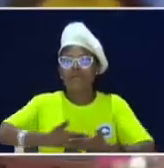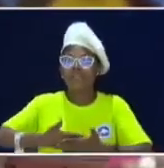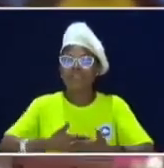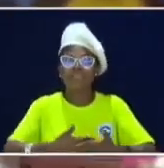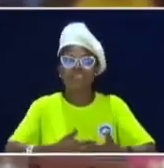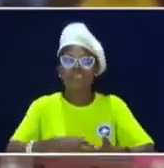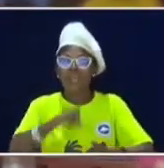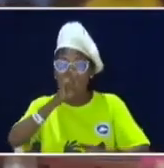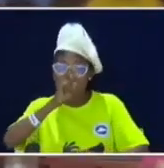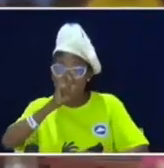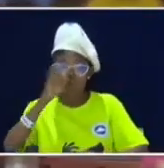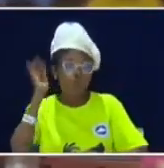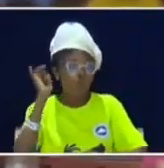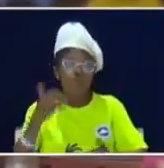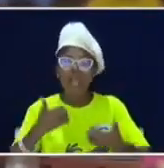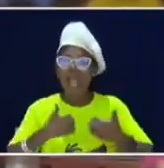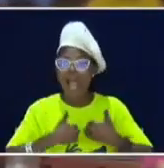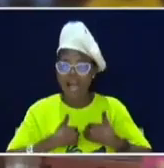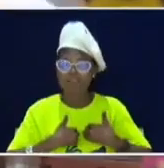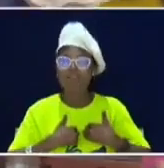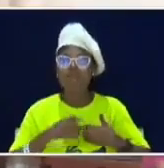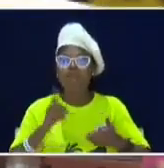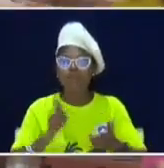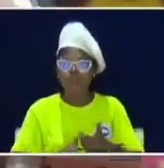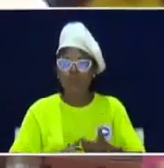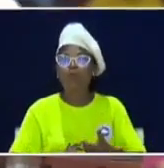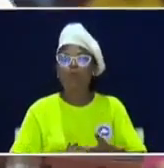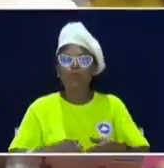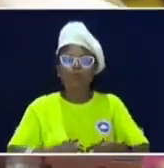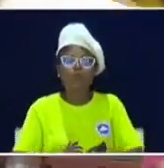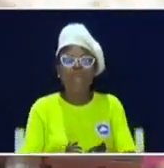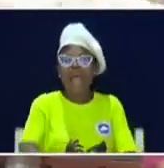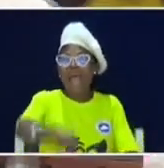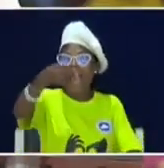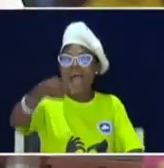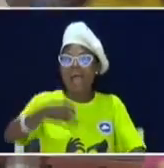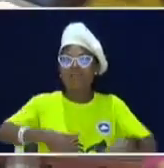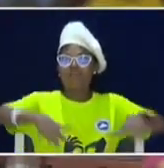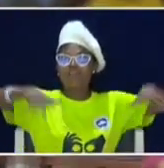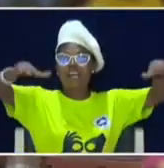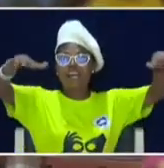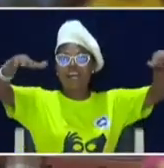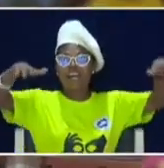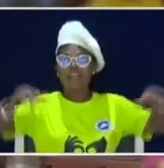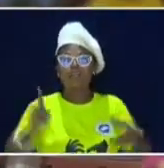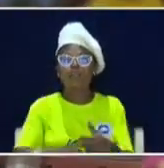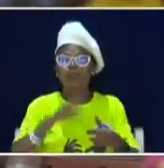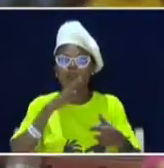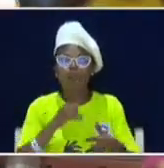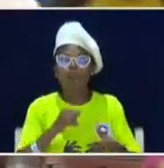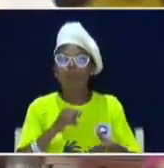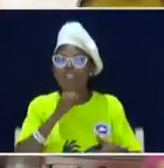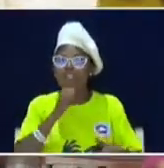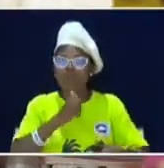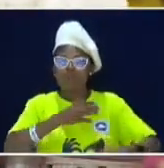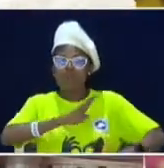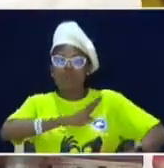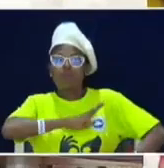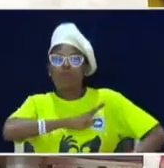will have to engage the services of its wings to be a high flyer, to be tenacious, to be fearless.